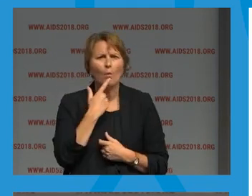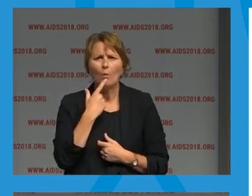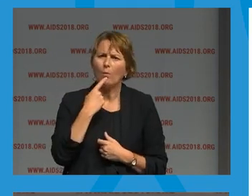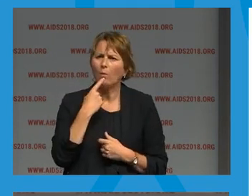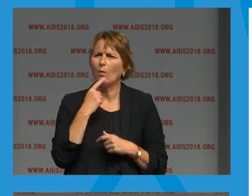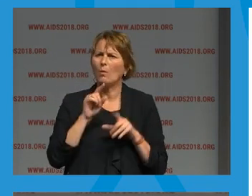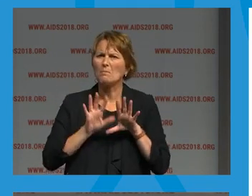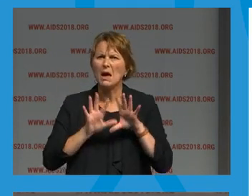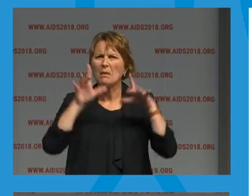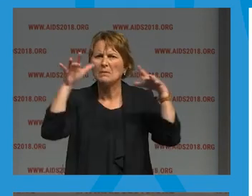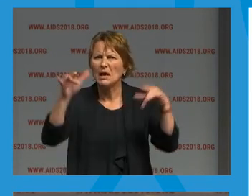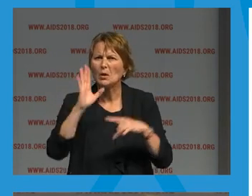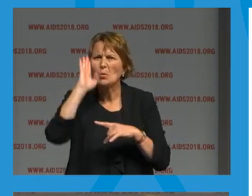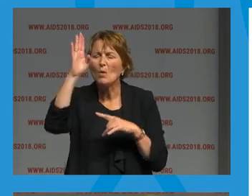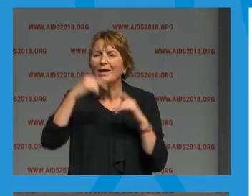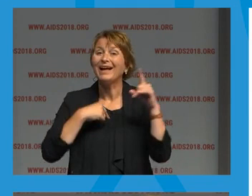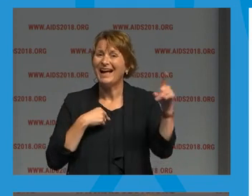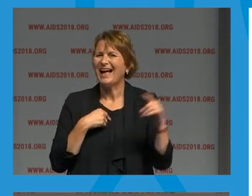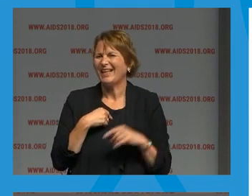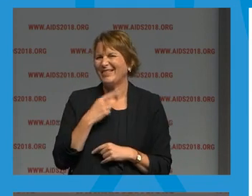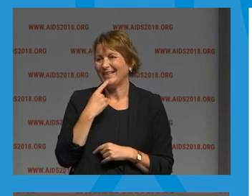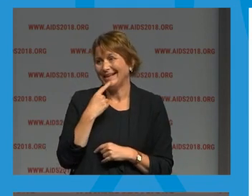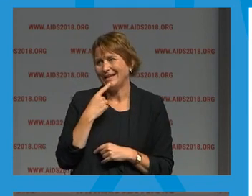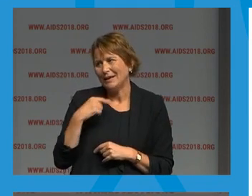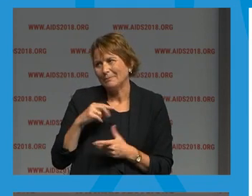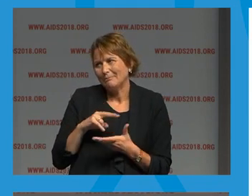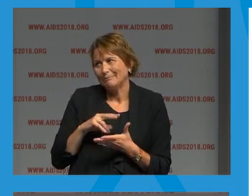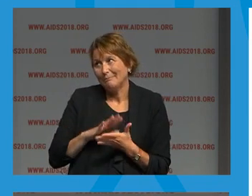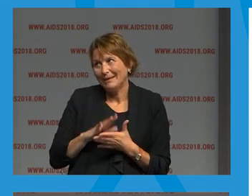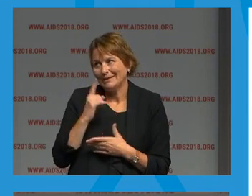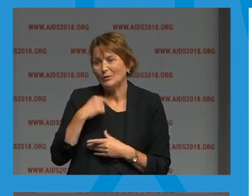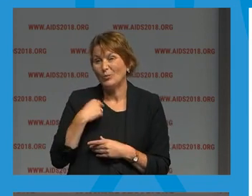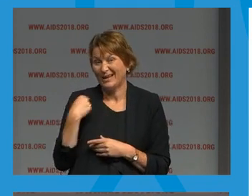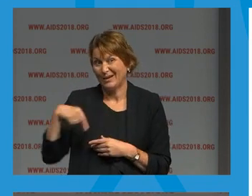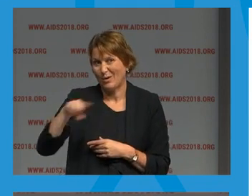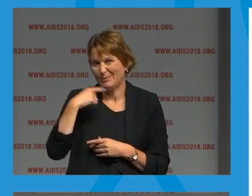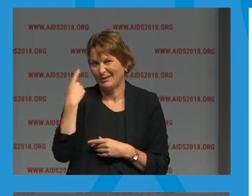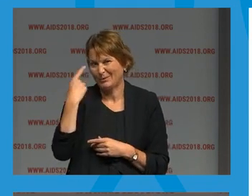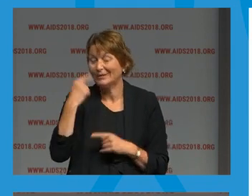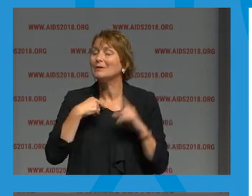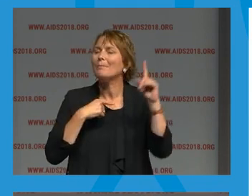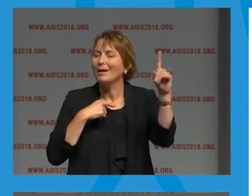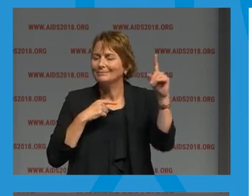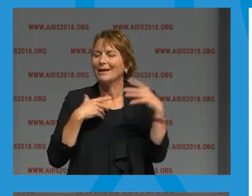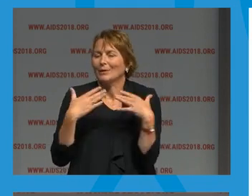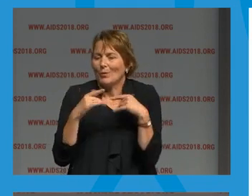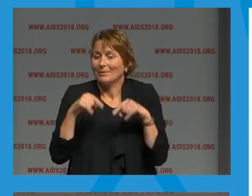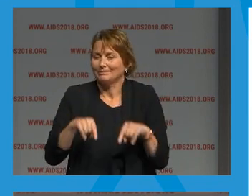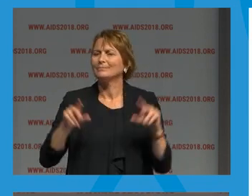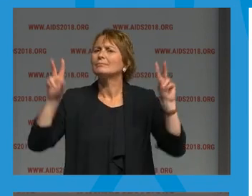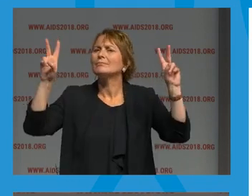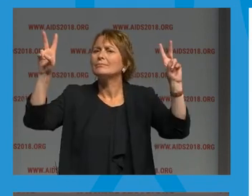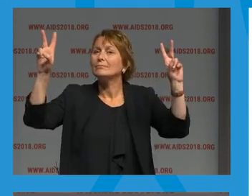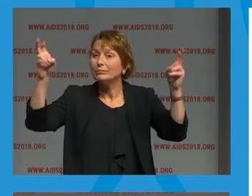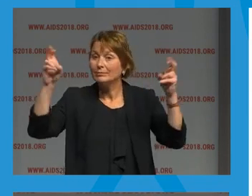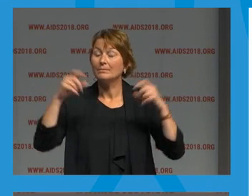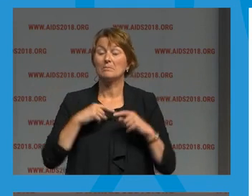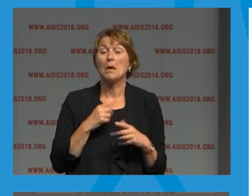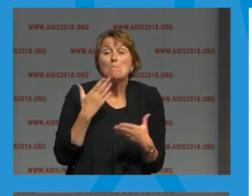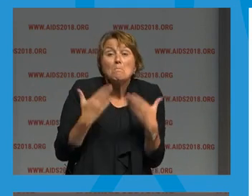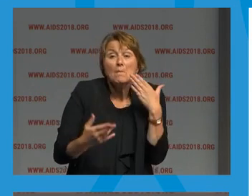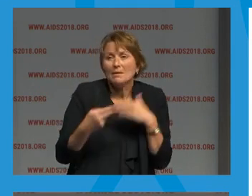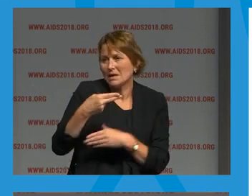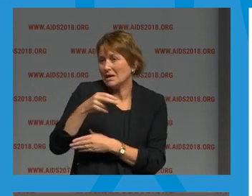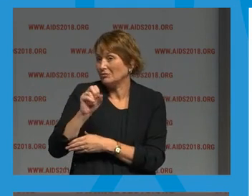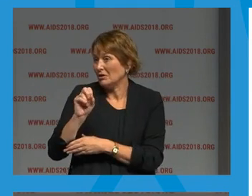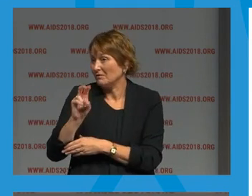epidemic. I think she kind of means we're a little crazy. But it goes on to say, perhaps the HIV/AIDS